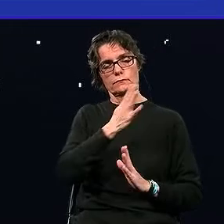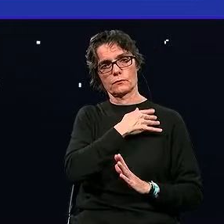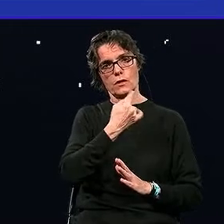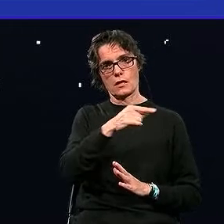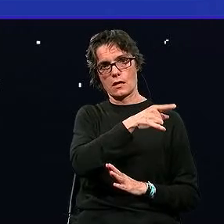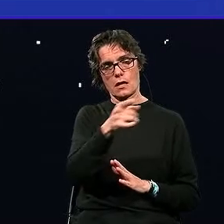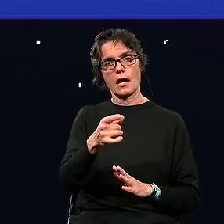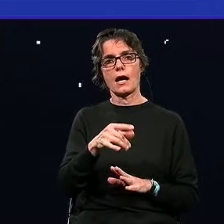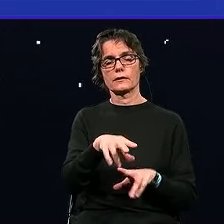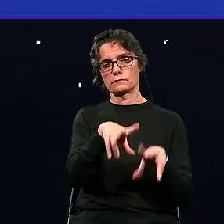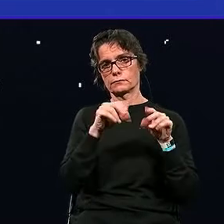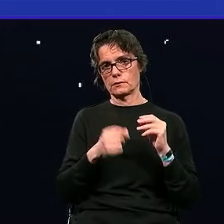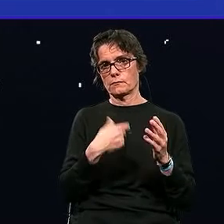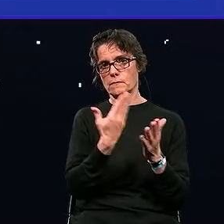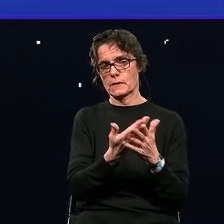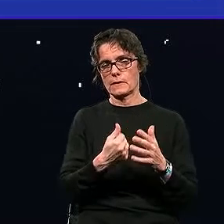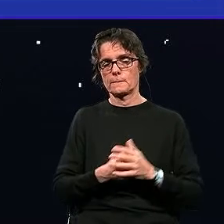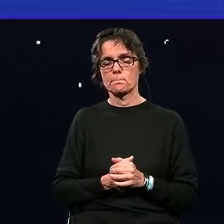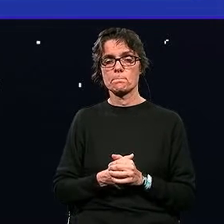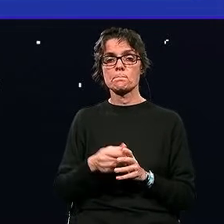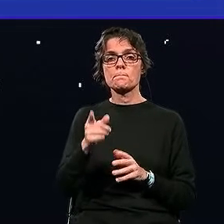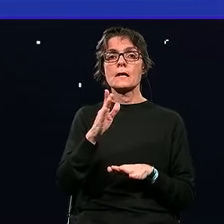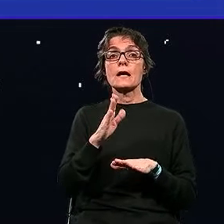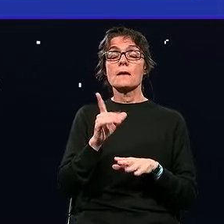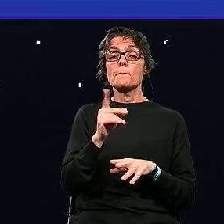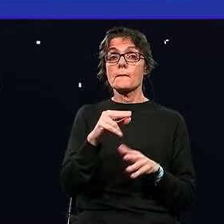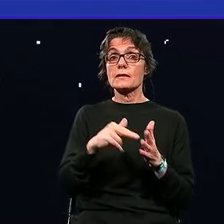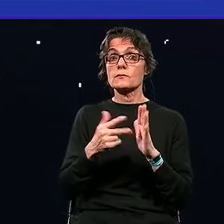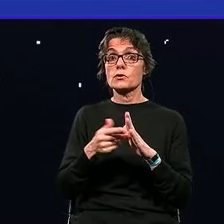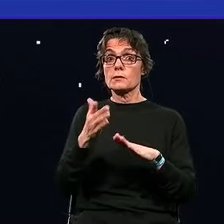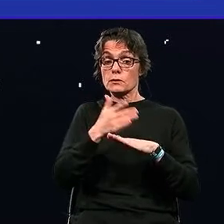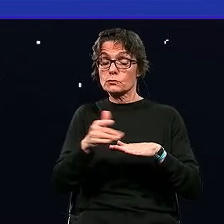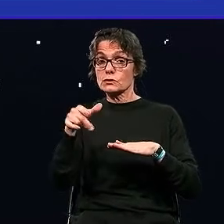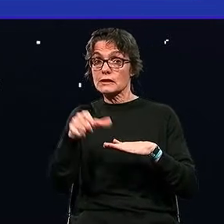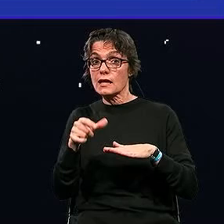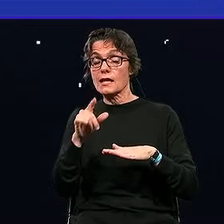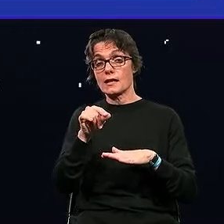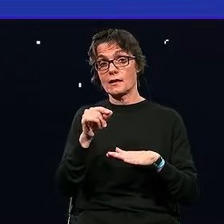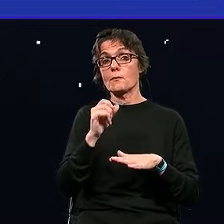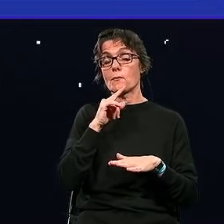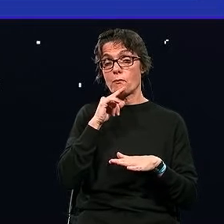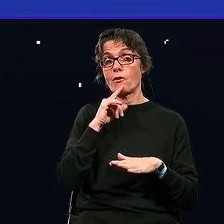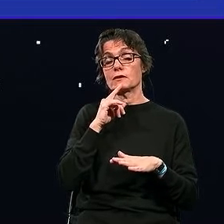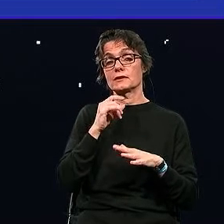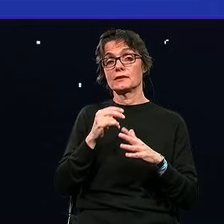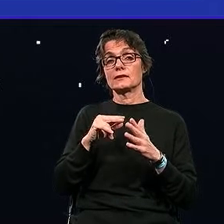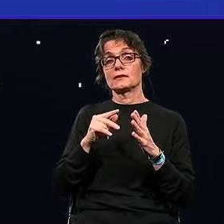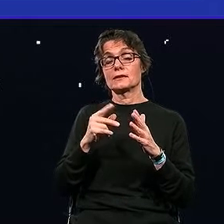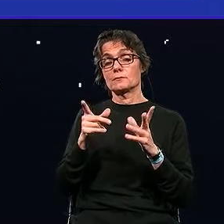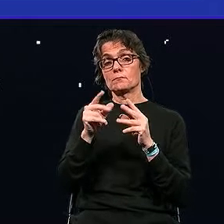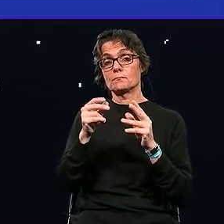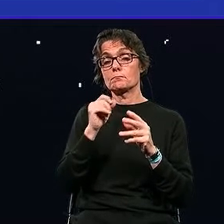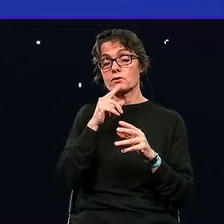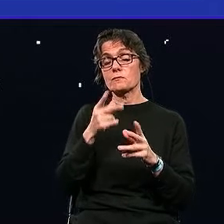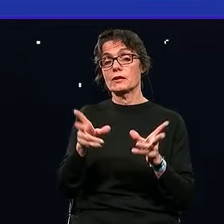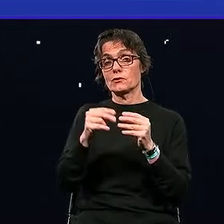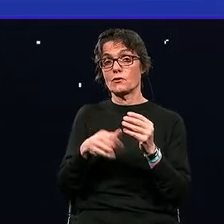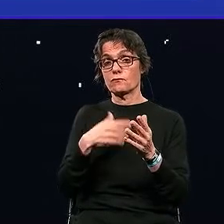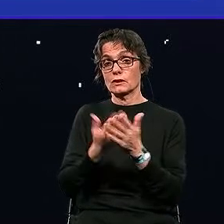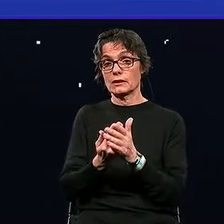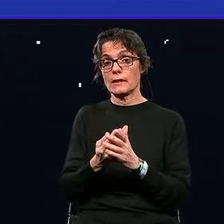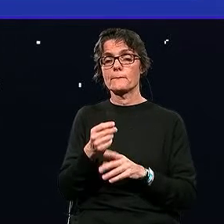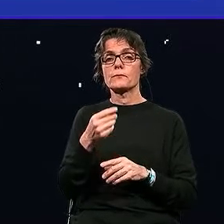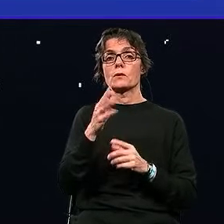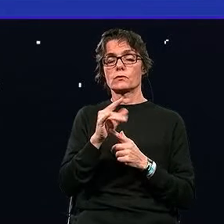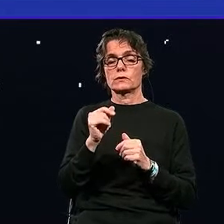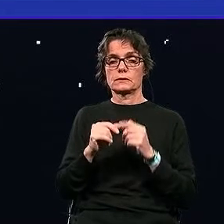But technology also delivers an enormous possibility in terms of what it can deliver. It's been calculated that technology